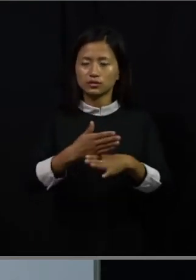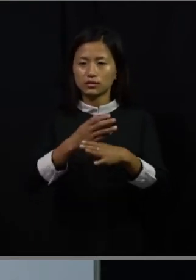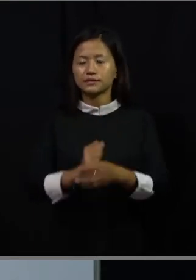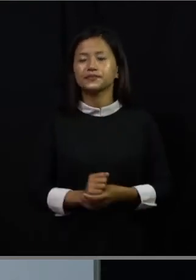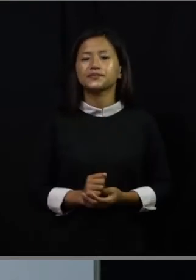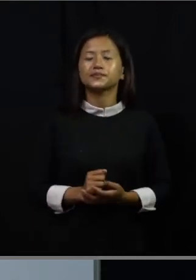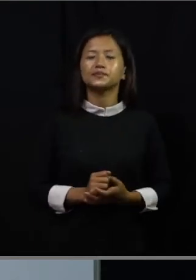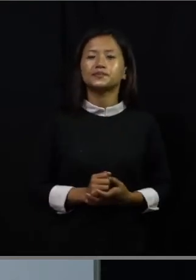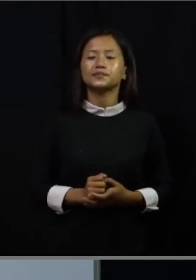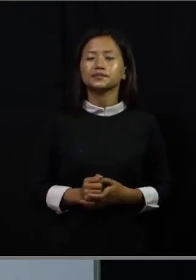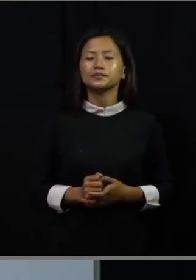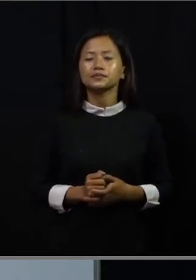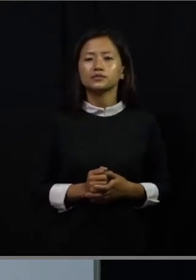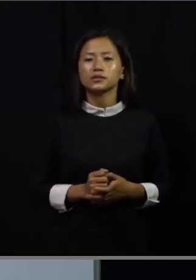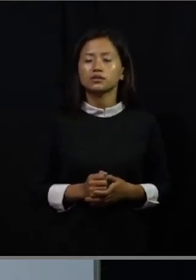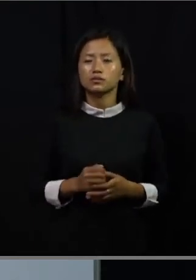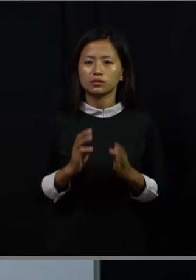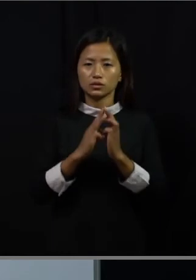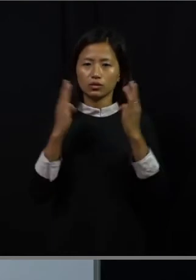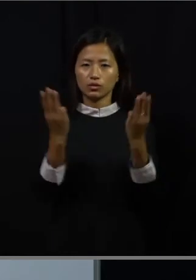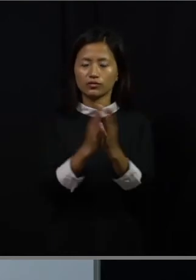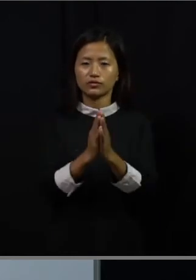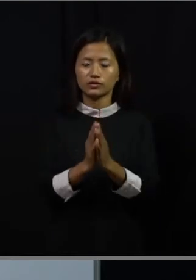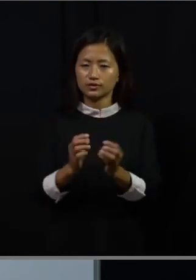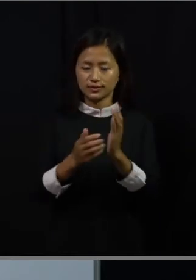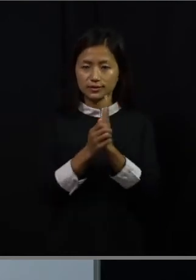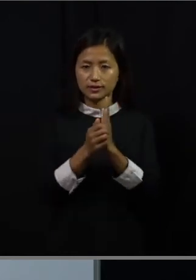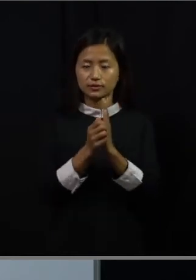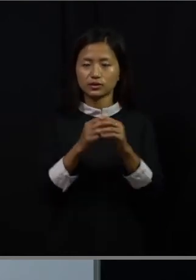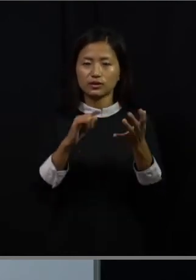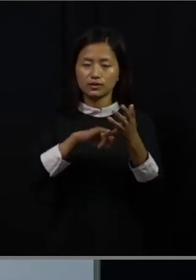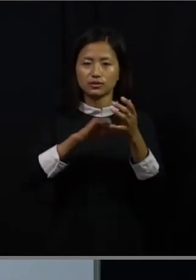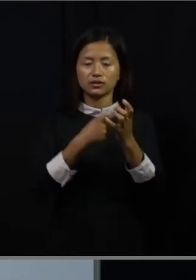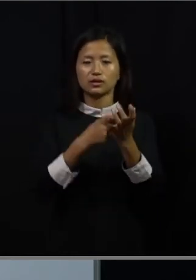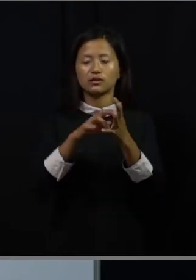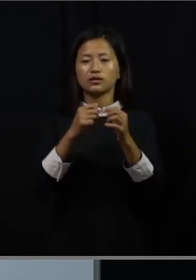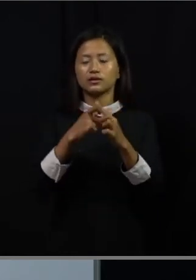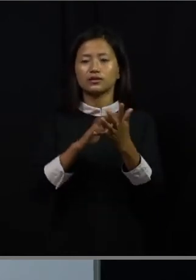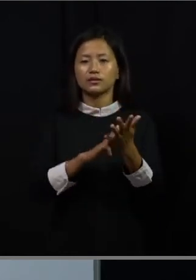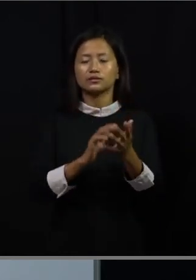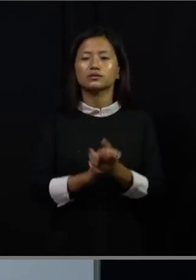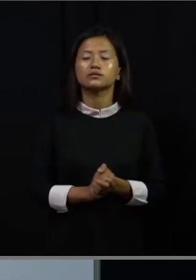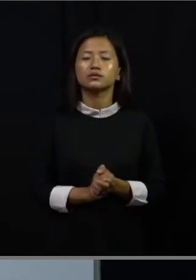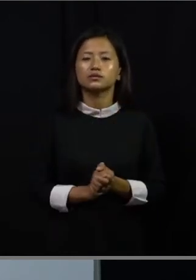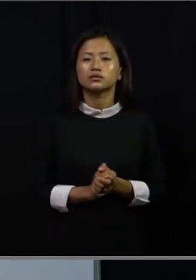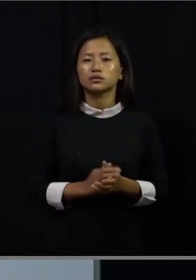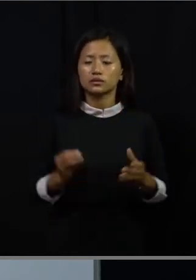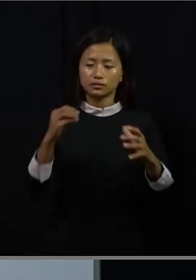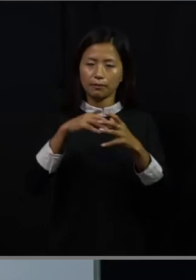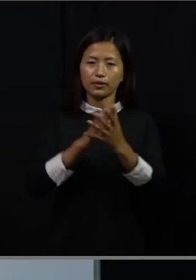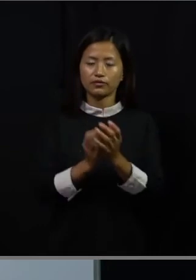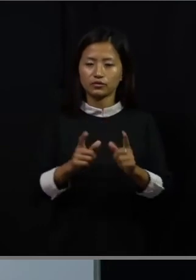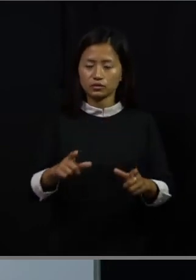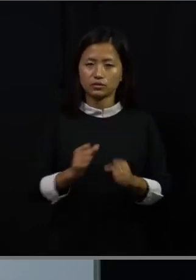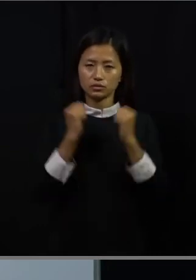study under this. Okay, and those welfare schemes, okay, also play a very important role, which has a lot of impact on the